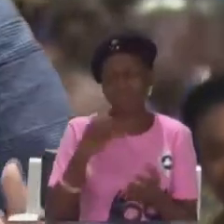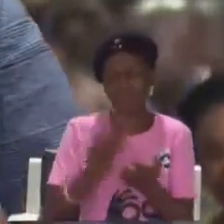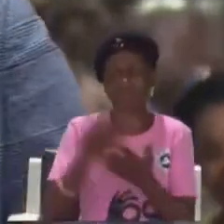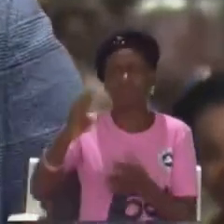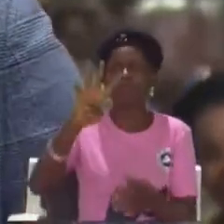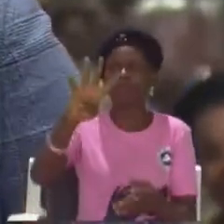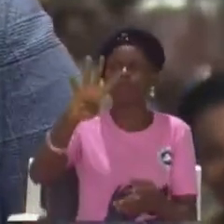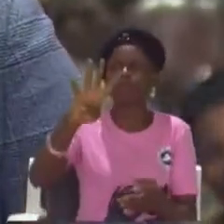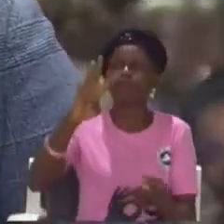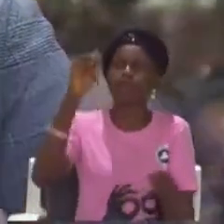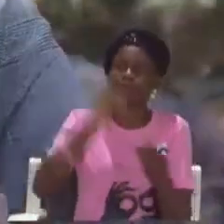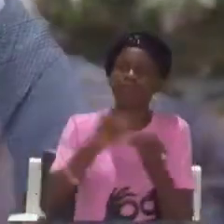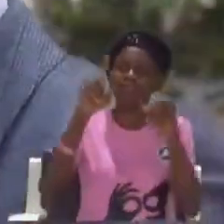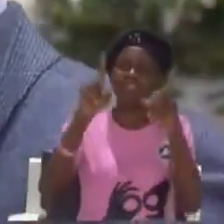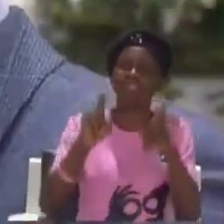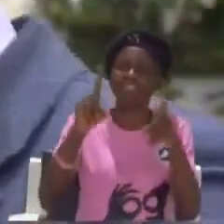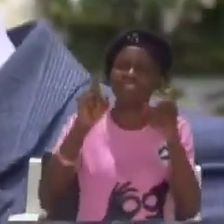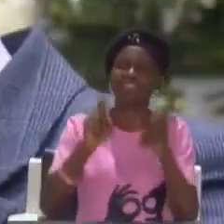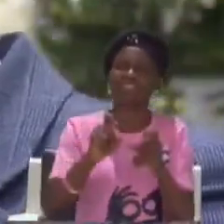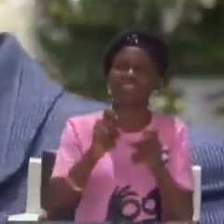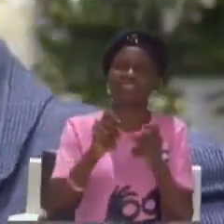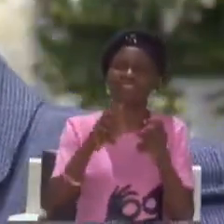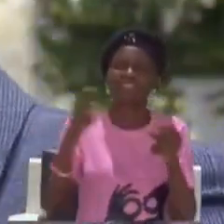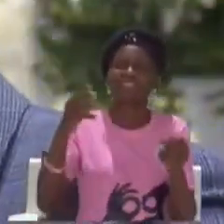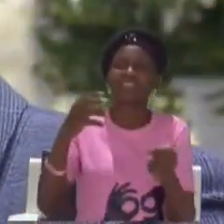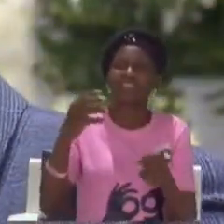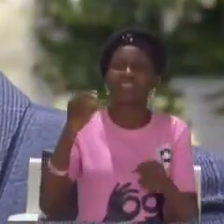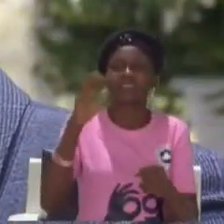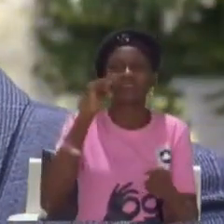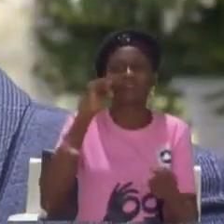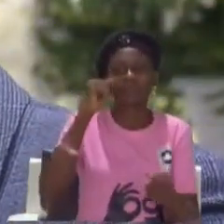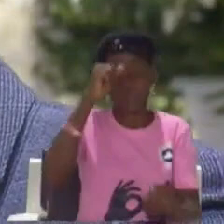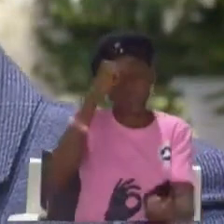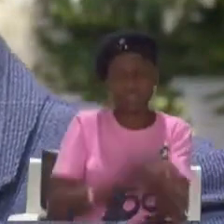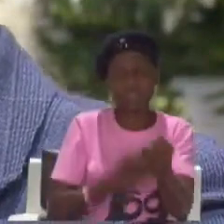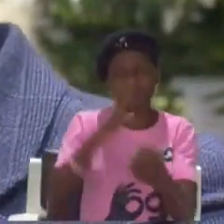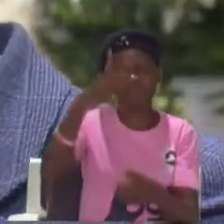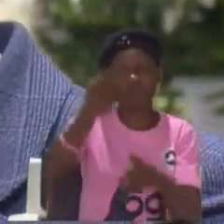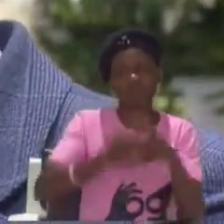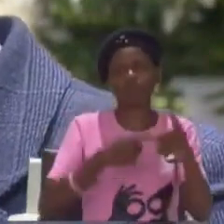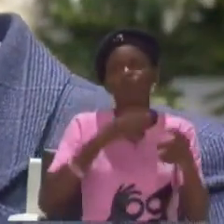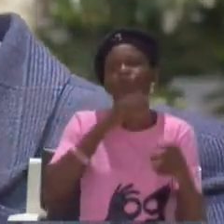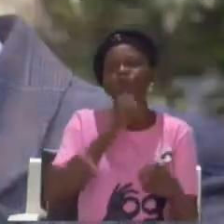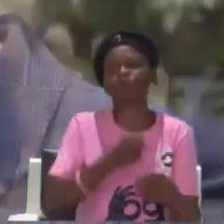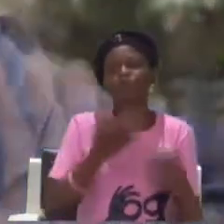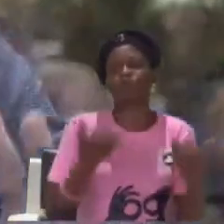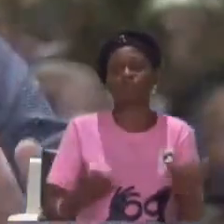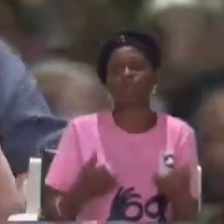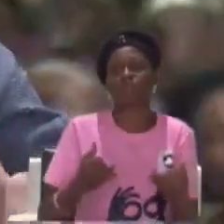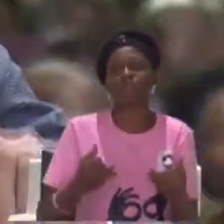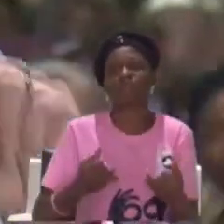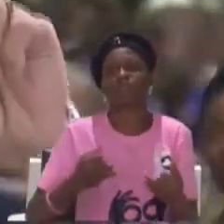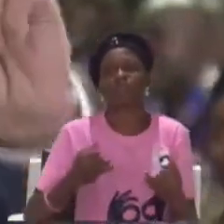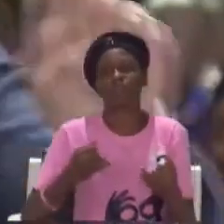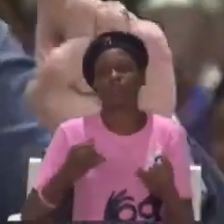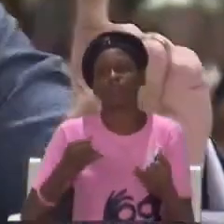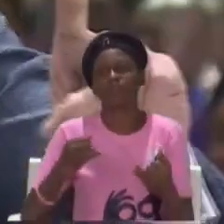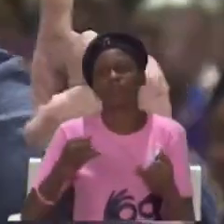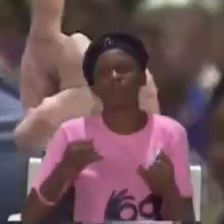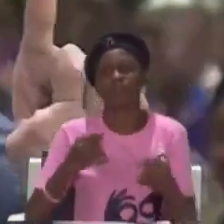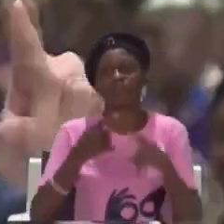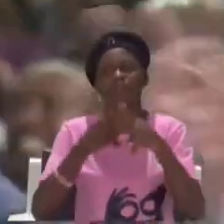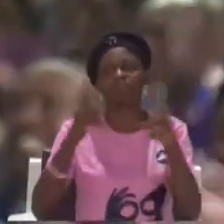on the way home. And my son is 5 years old now. My son Dustin is 5 years old.